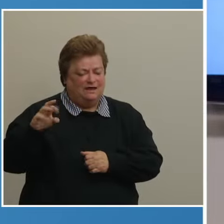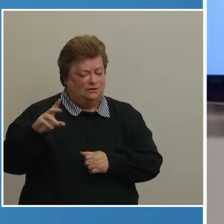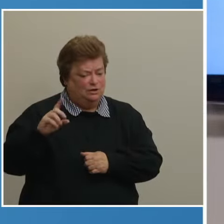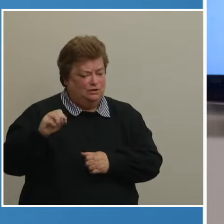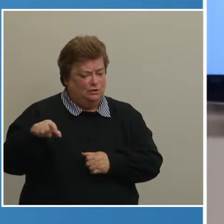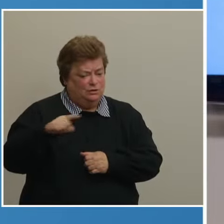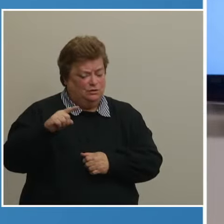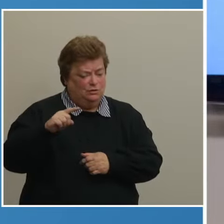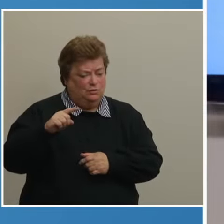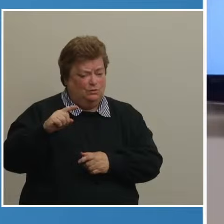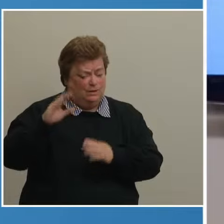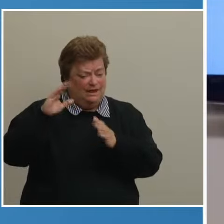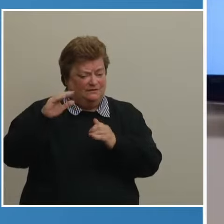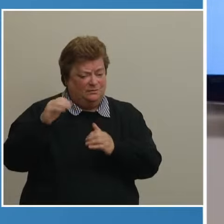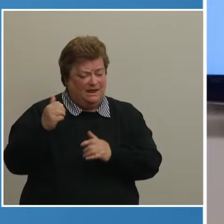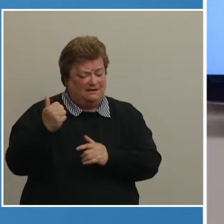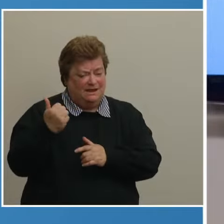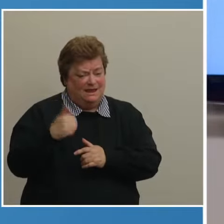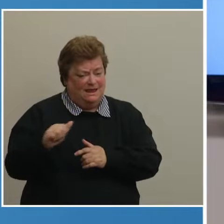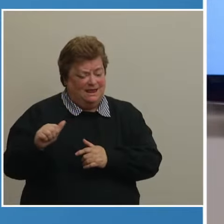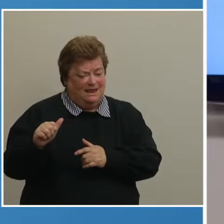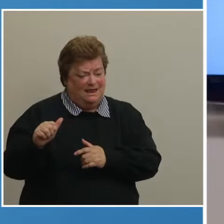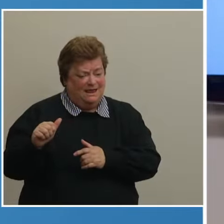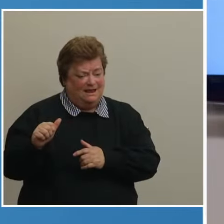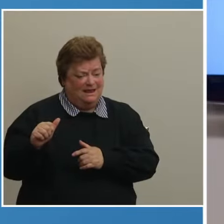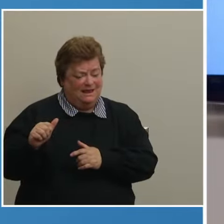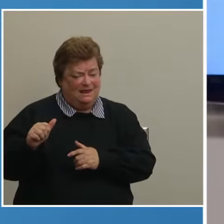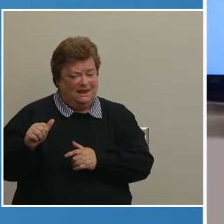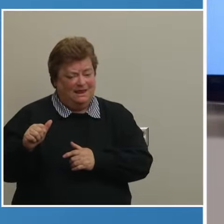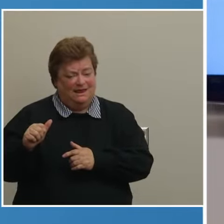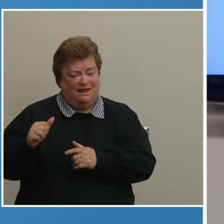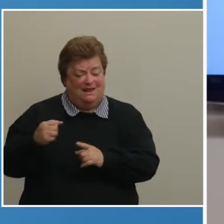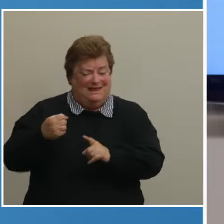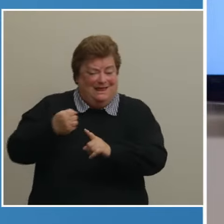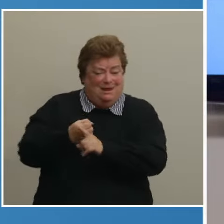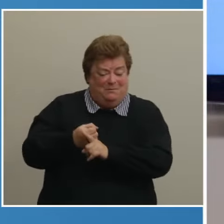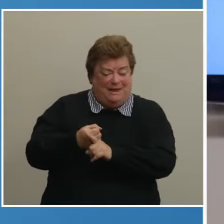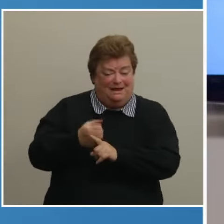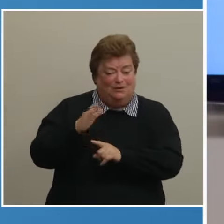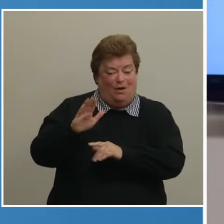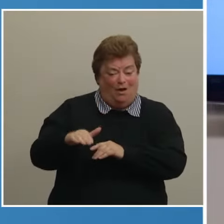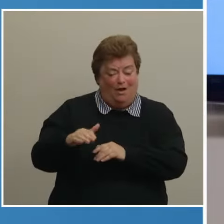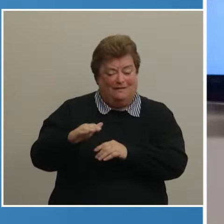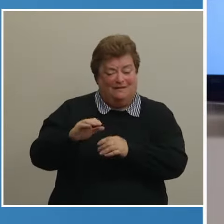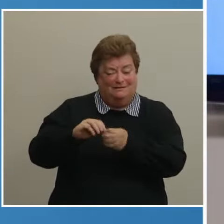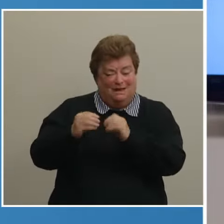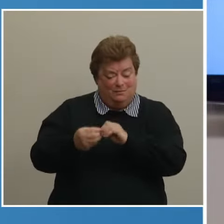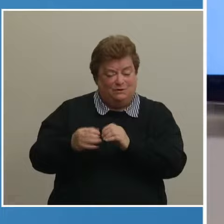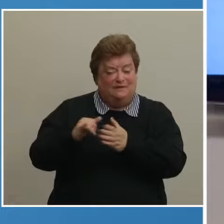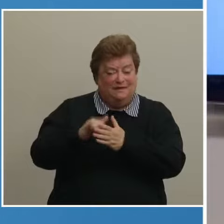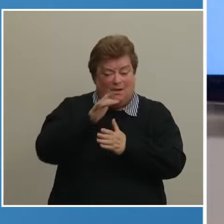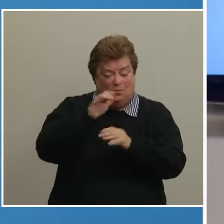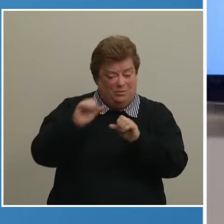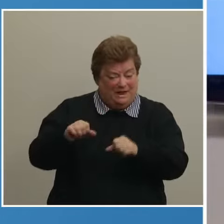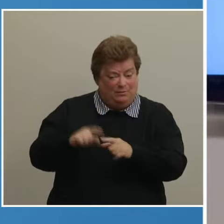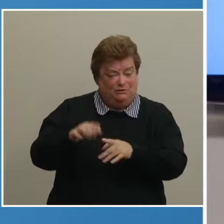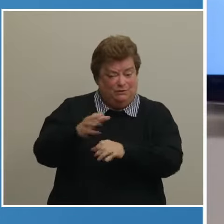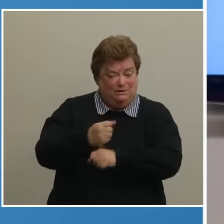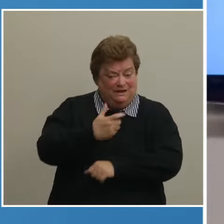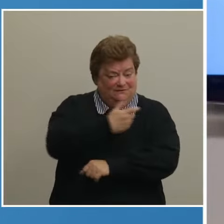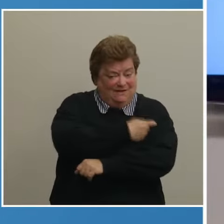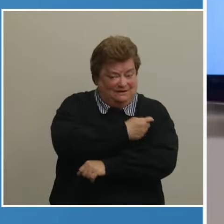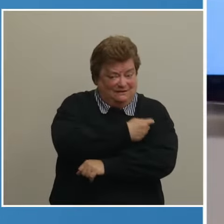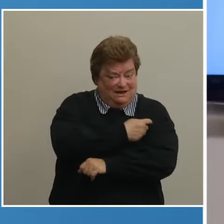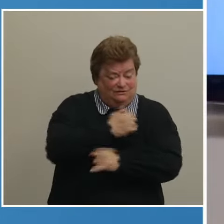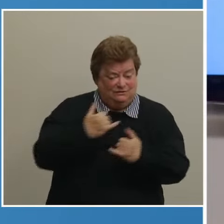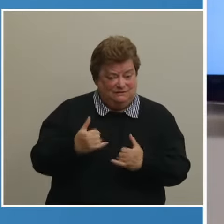any impact then on the rate of the number of people that can get vaccinated or the number of clinics you guys will hold now that you're not able to use that supply?